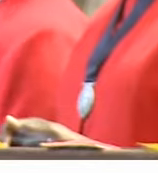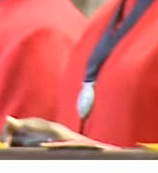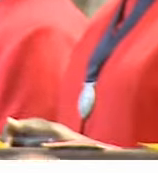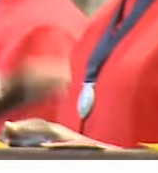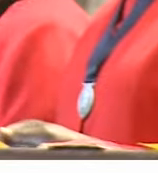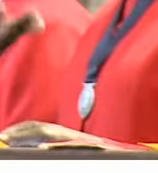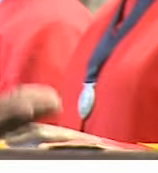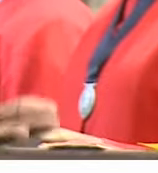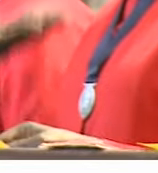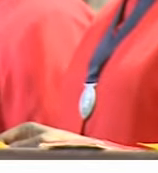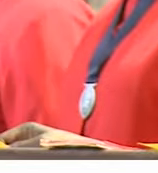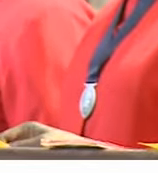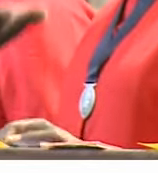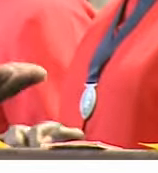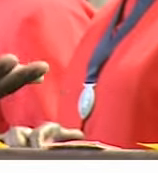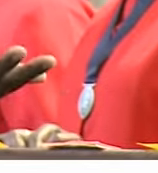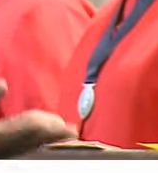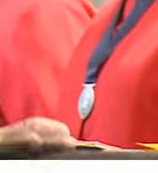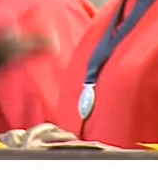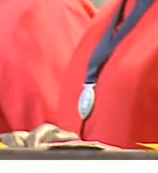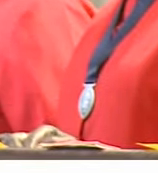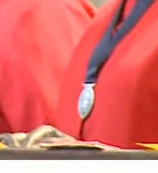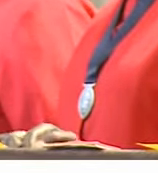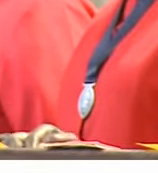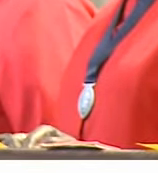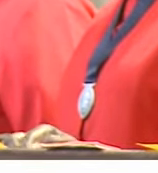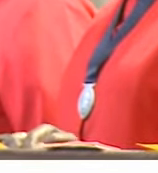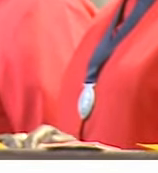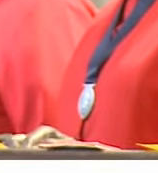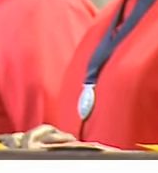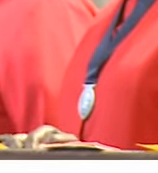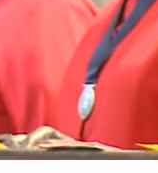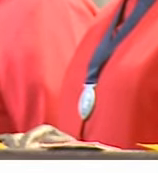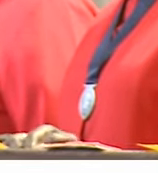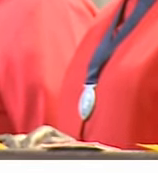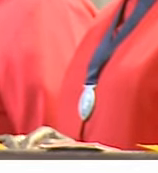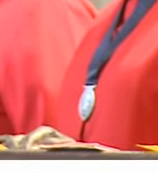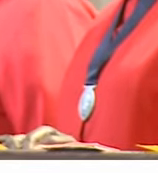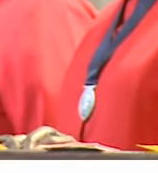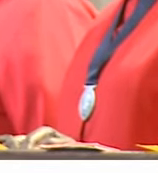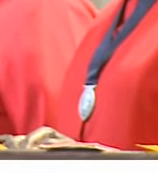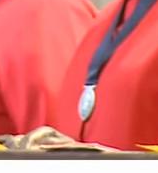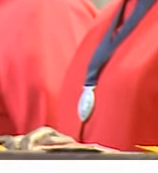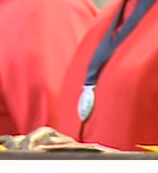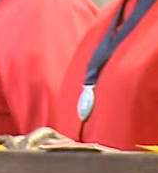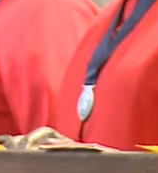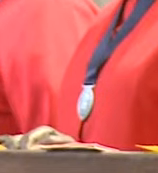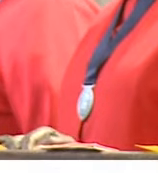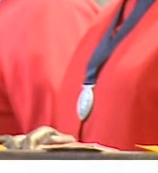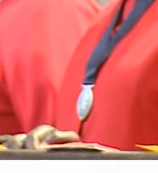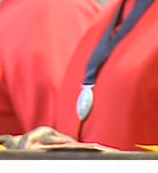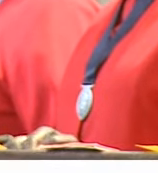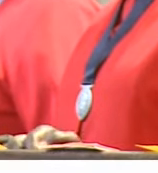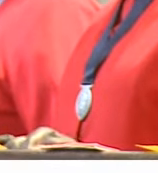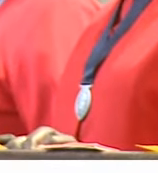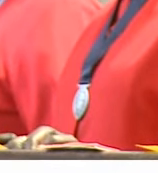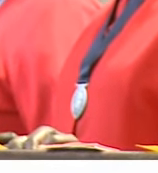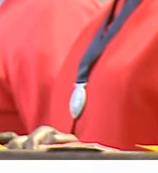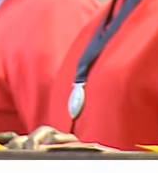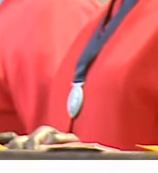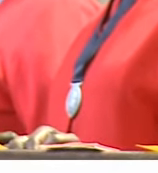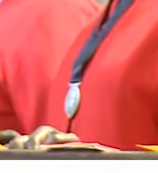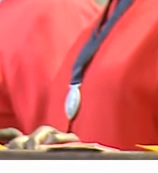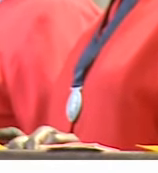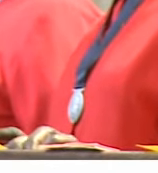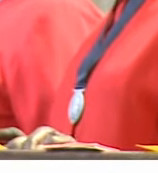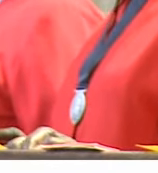you to respond with oomph, with a little power. In this service, His Grace the Archbishop will bring